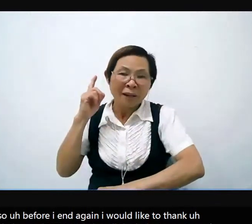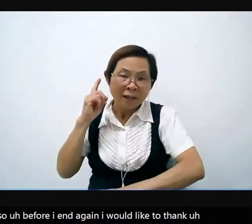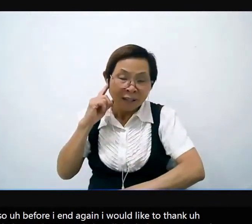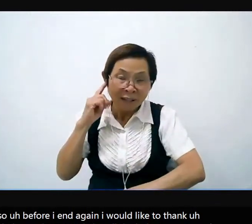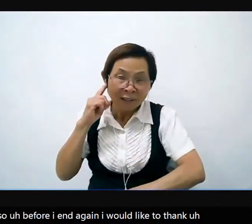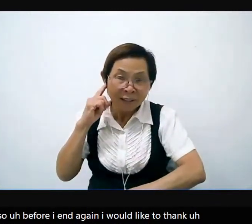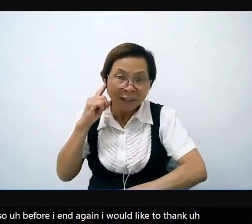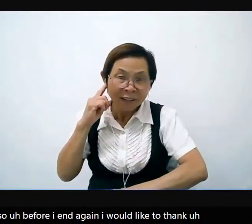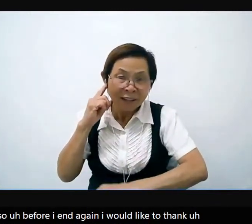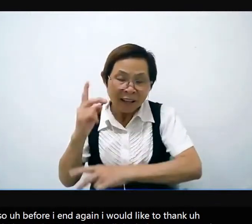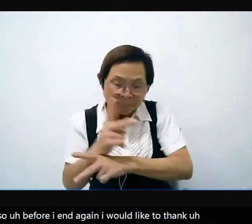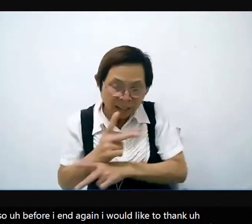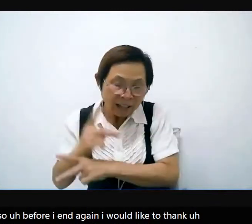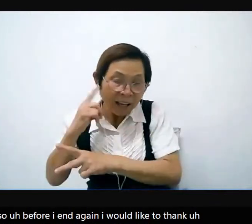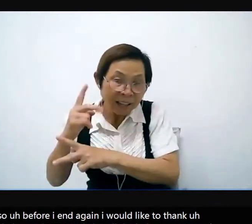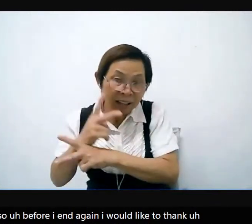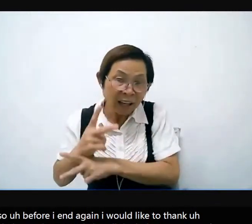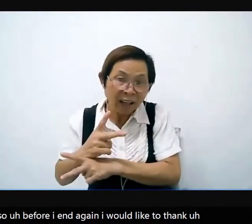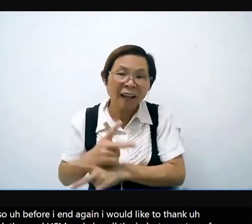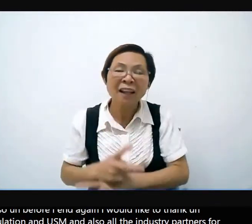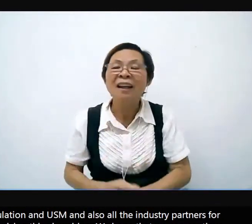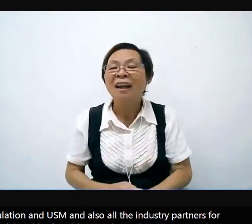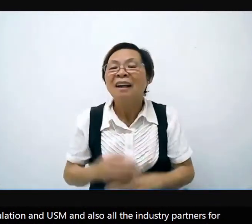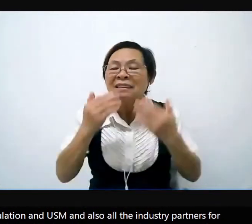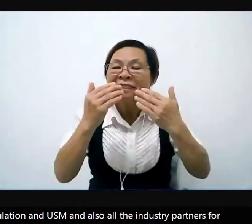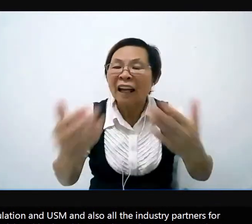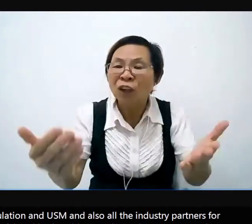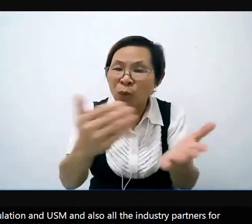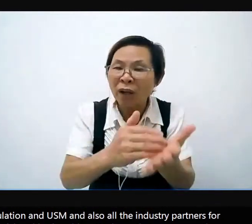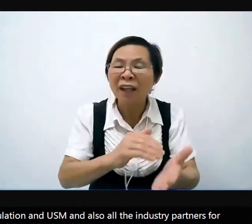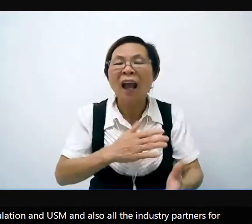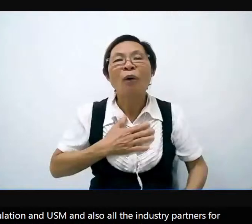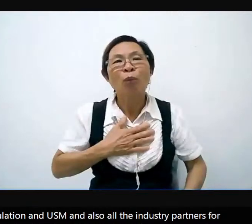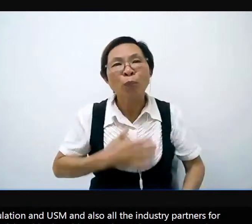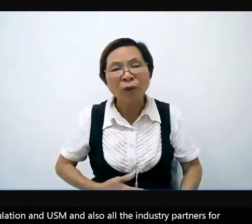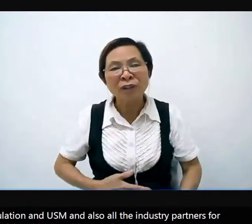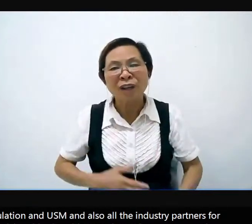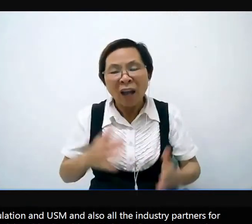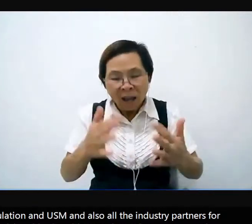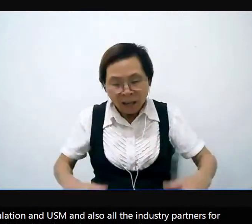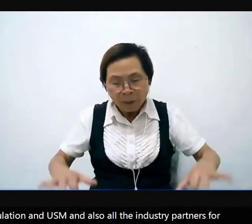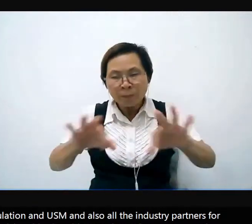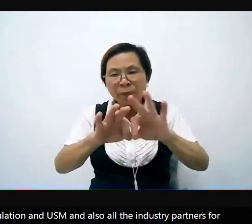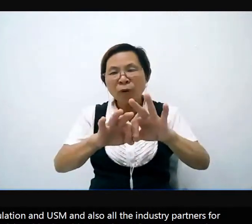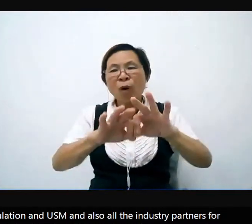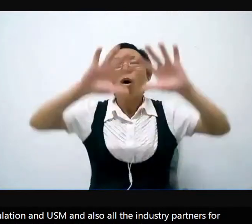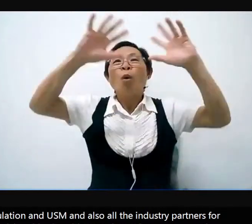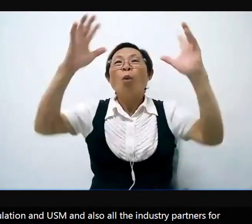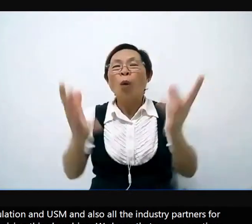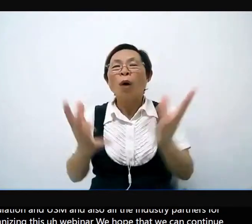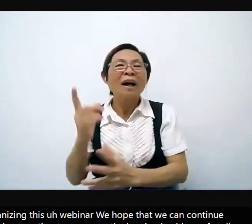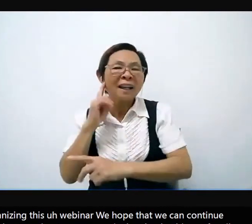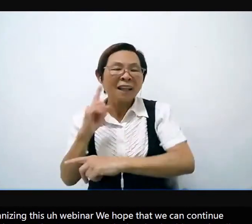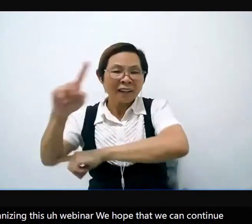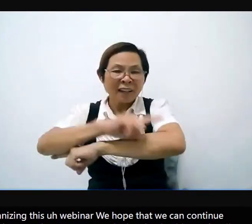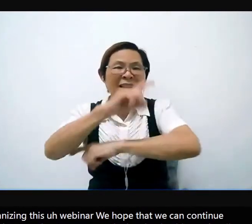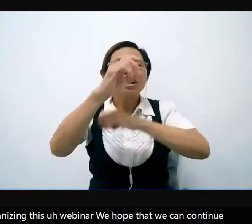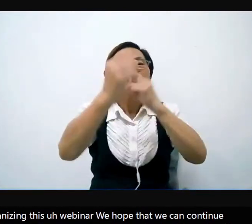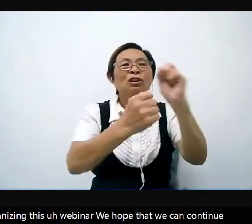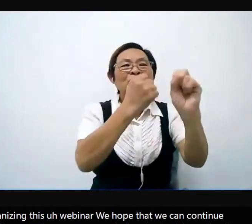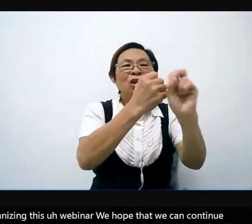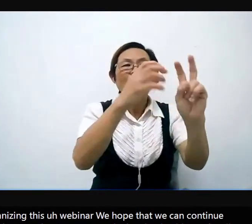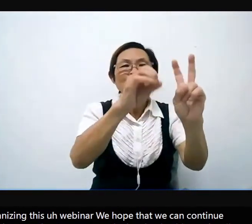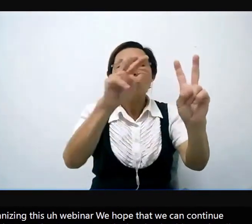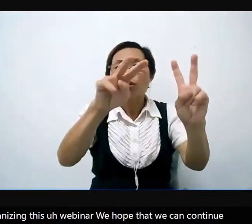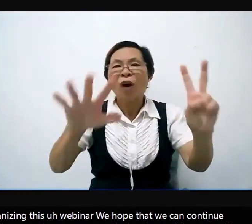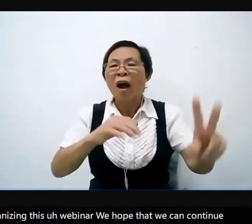all. Okay, thank you again, and I wish you all a meaningful World Hearing Day 2025. Okay,